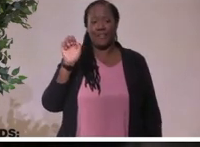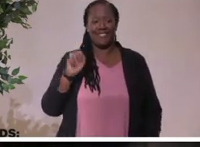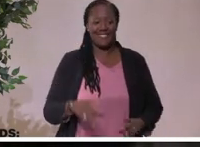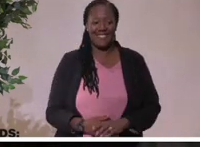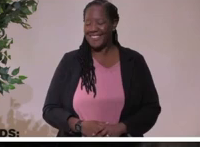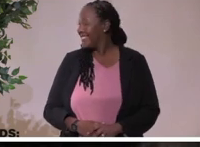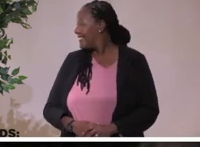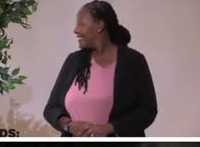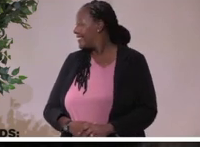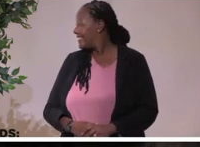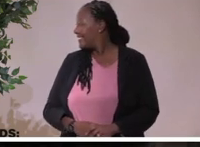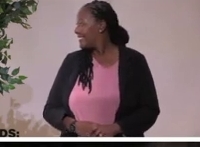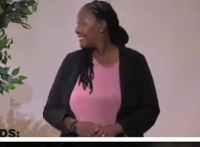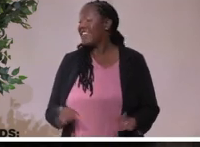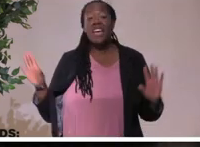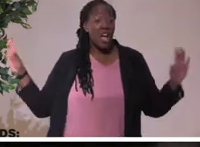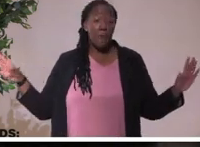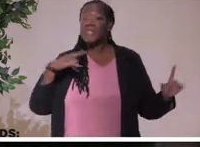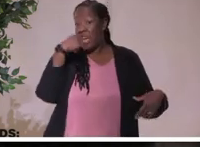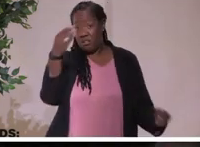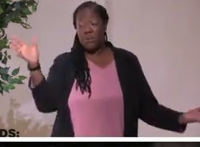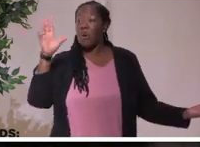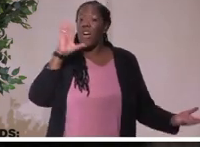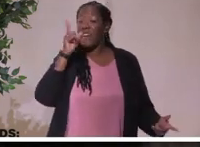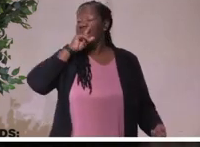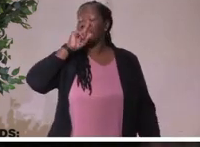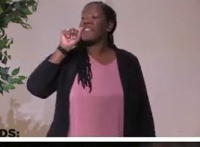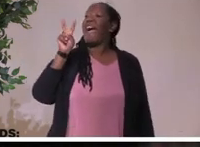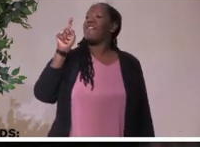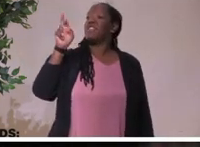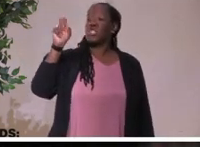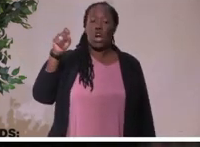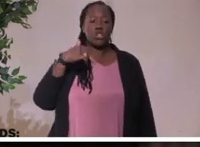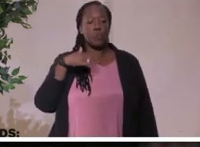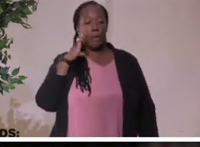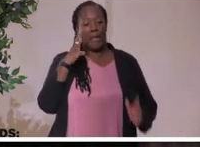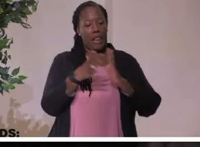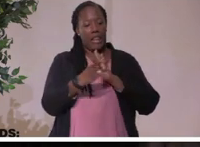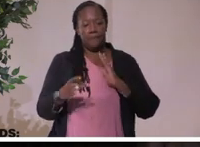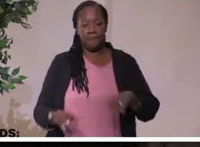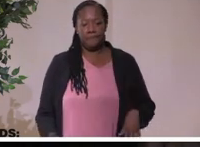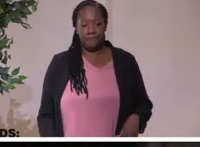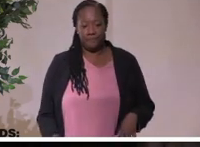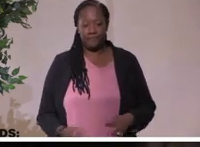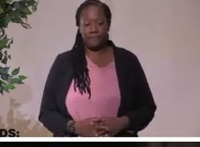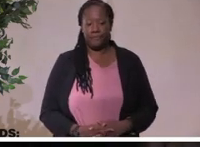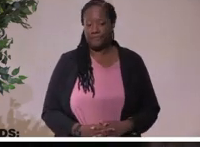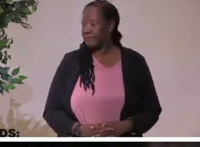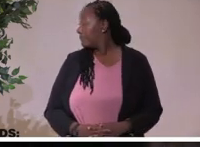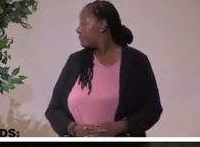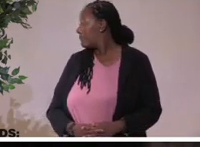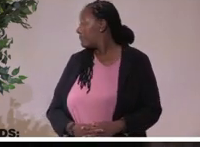So you're saying the avatars are going to be done in 2070? Head to toe. It will be